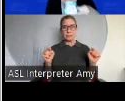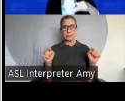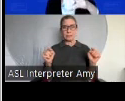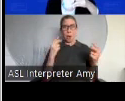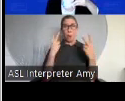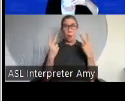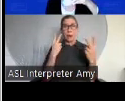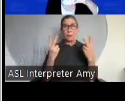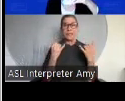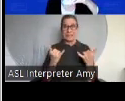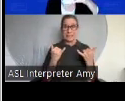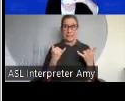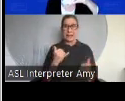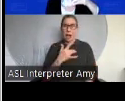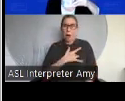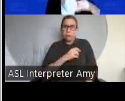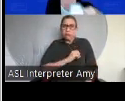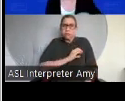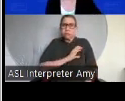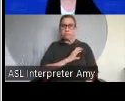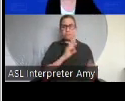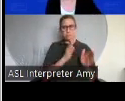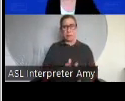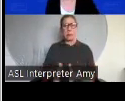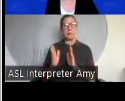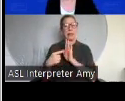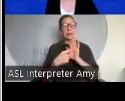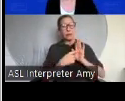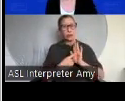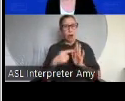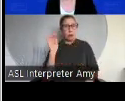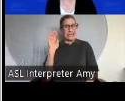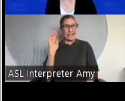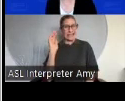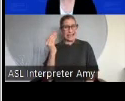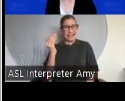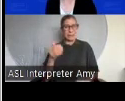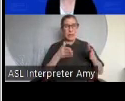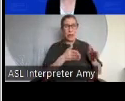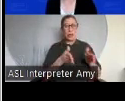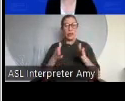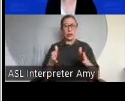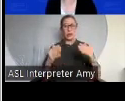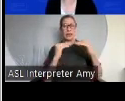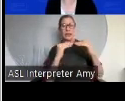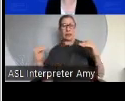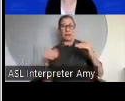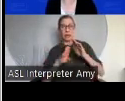from the plans that you've shown. It looks like the street level development